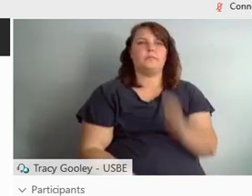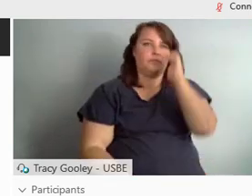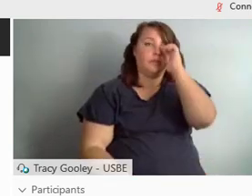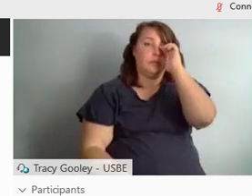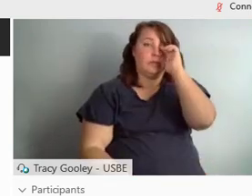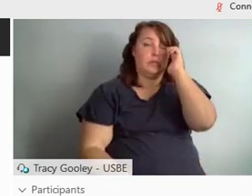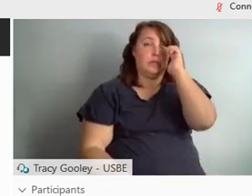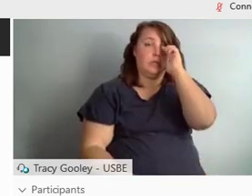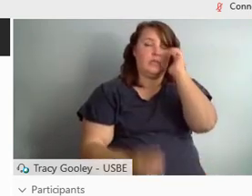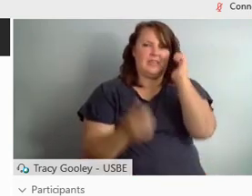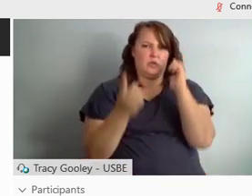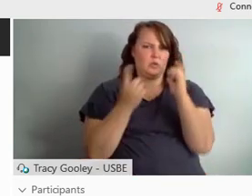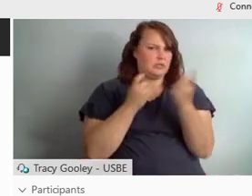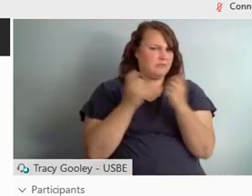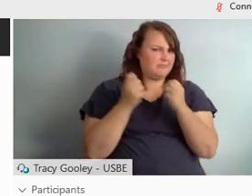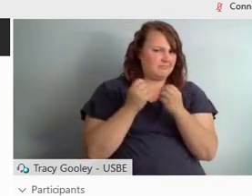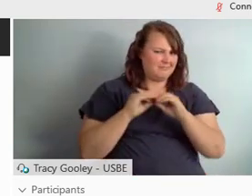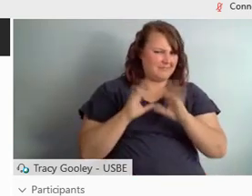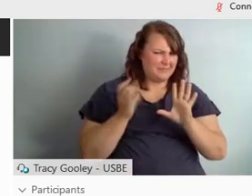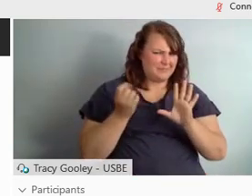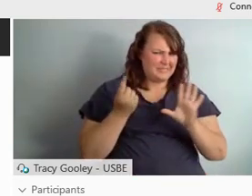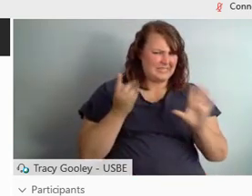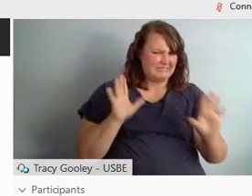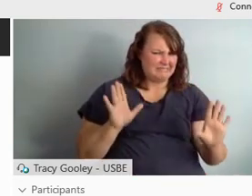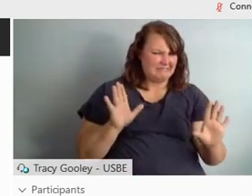Any questions about that?